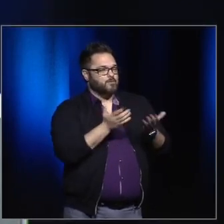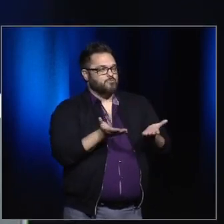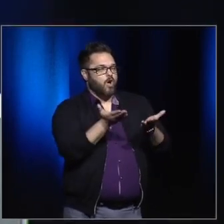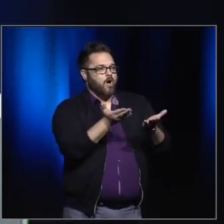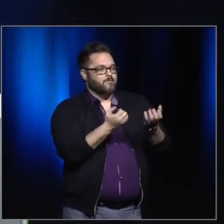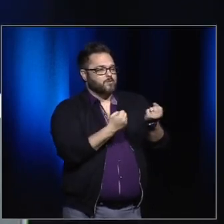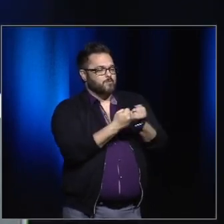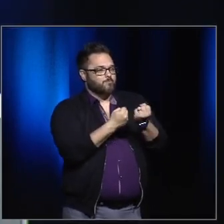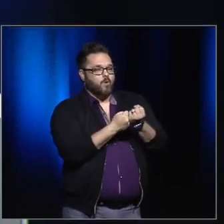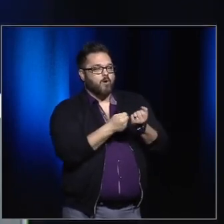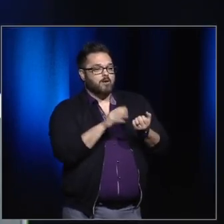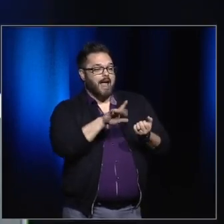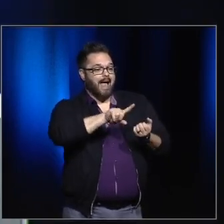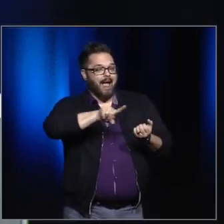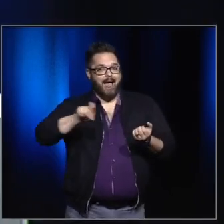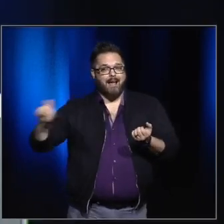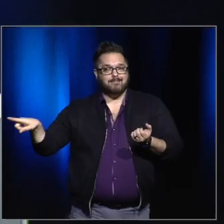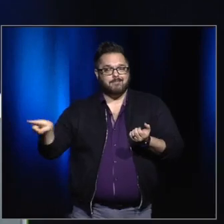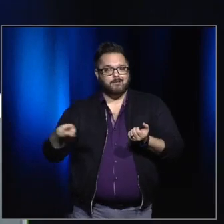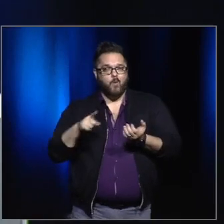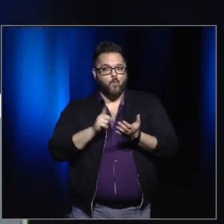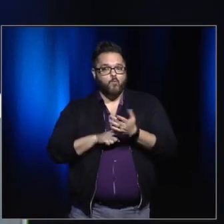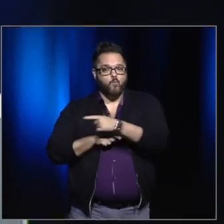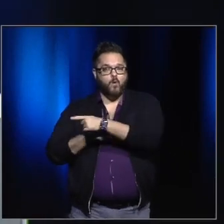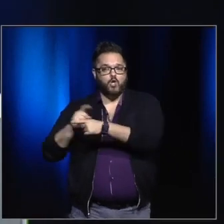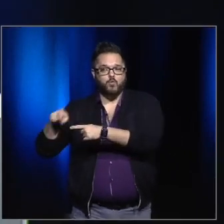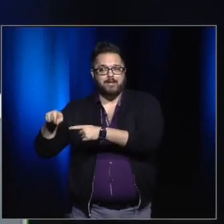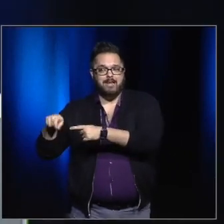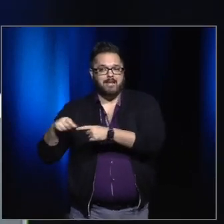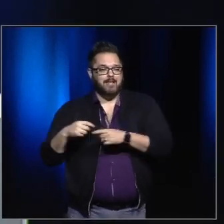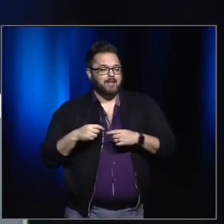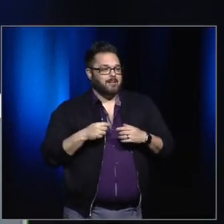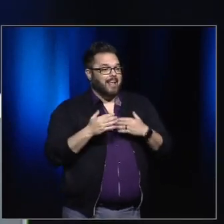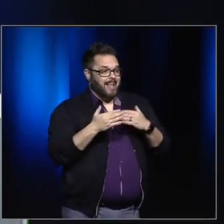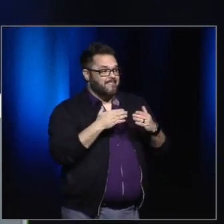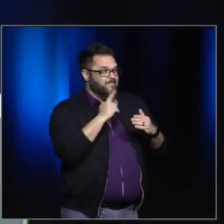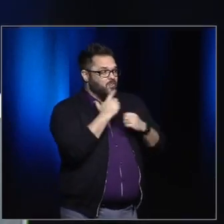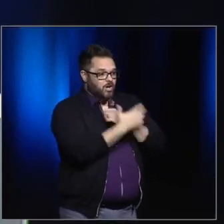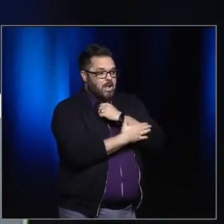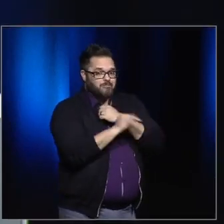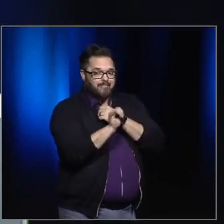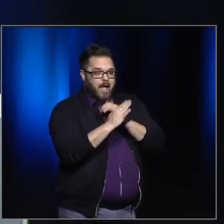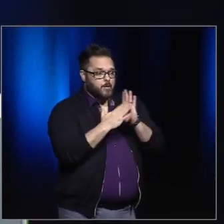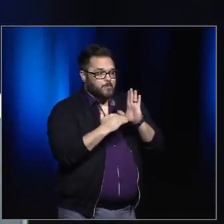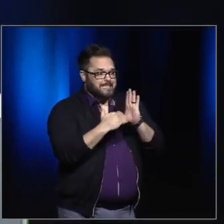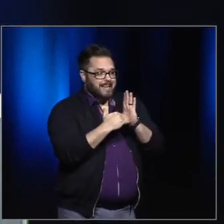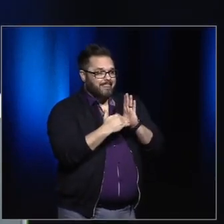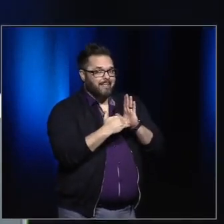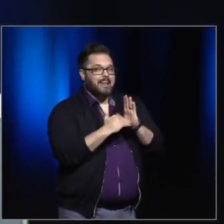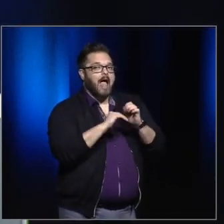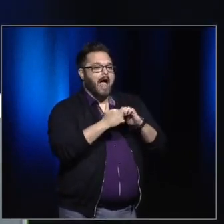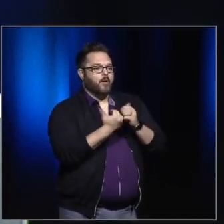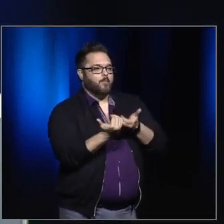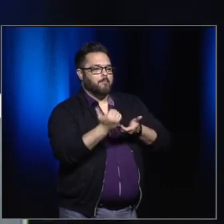What do you need? How can we help you? Even for countries like New Zealand, how can we be your ally,